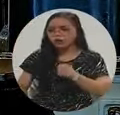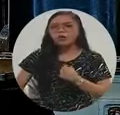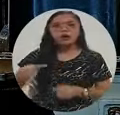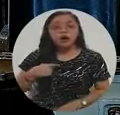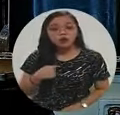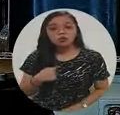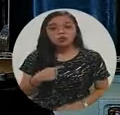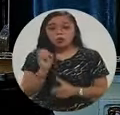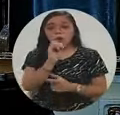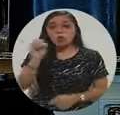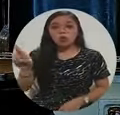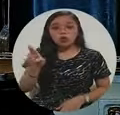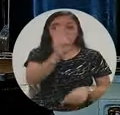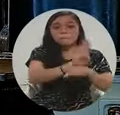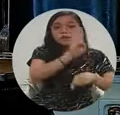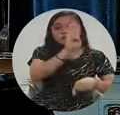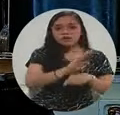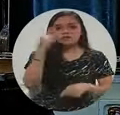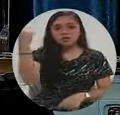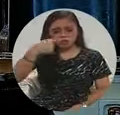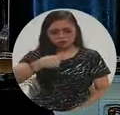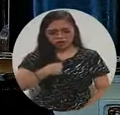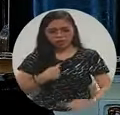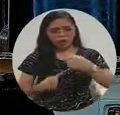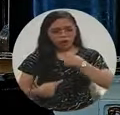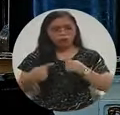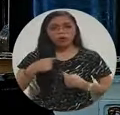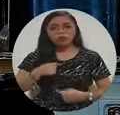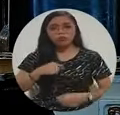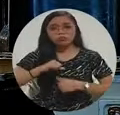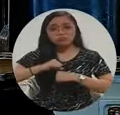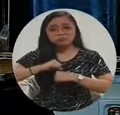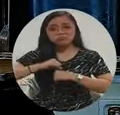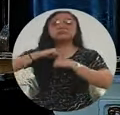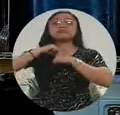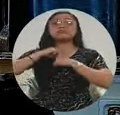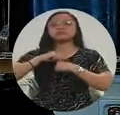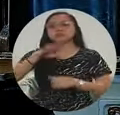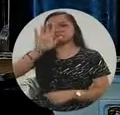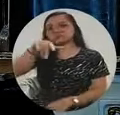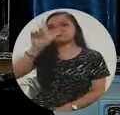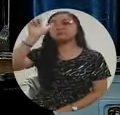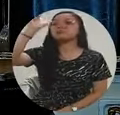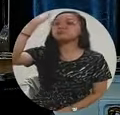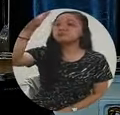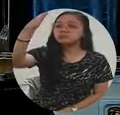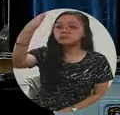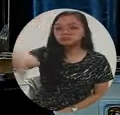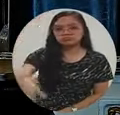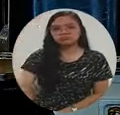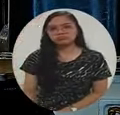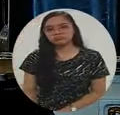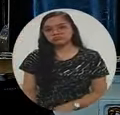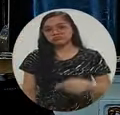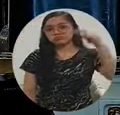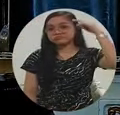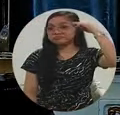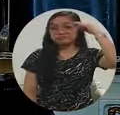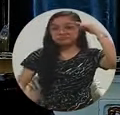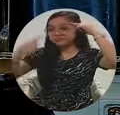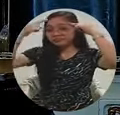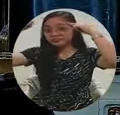on your social organizations. And if you will do that, you will find out that later on, without even